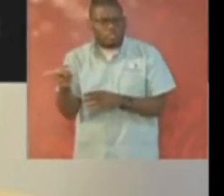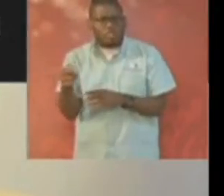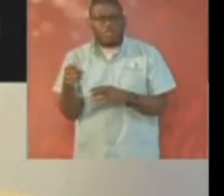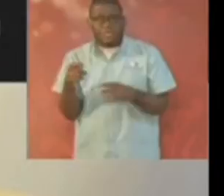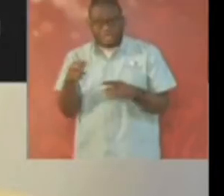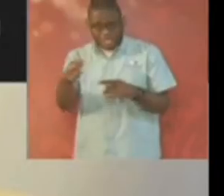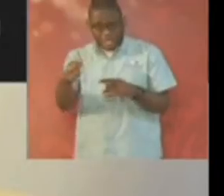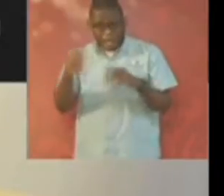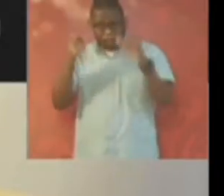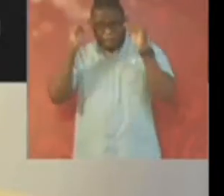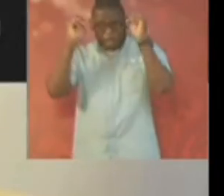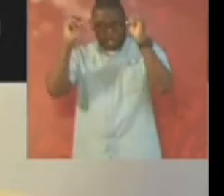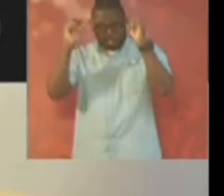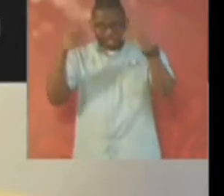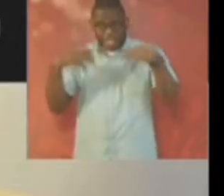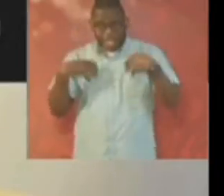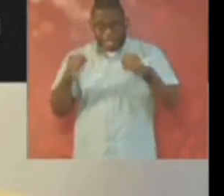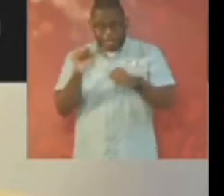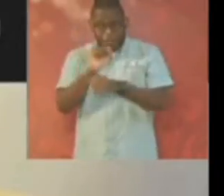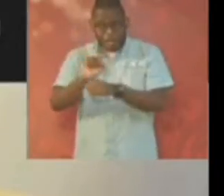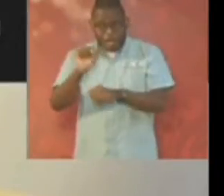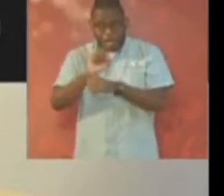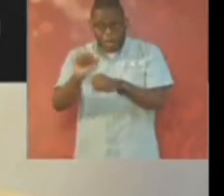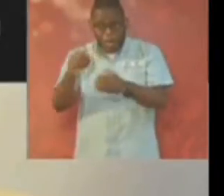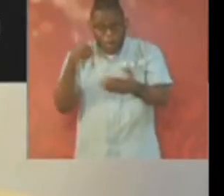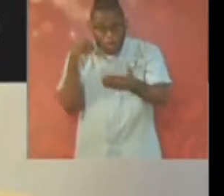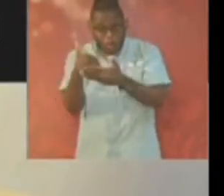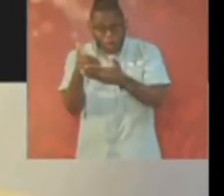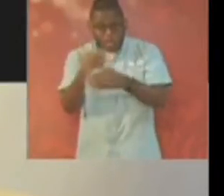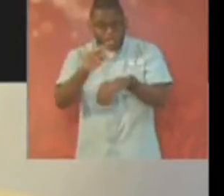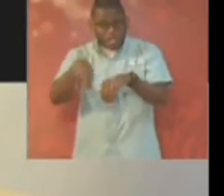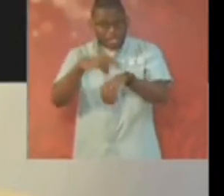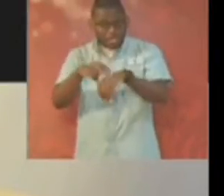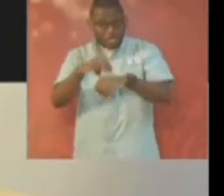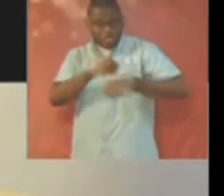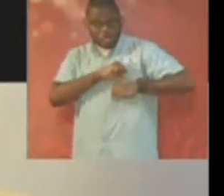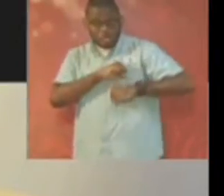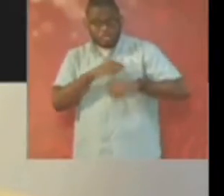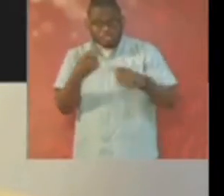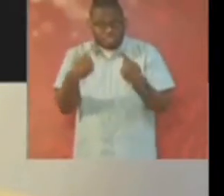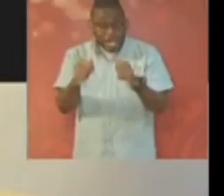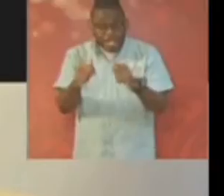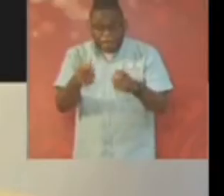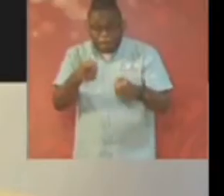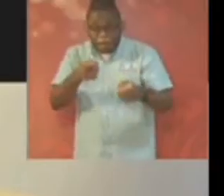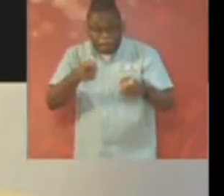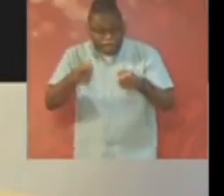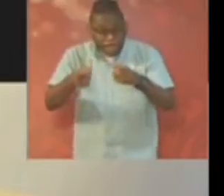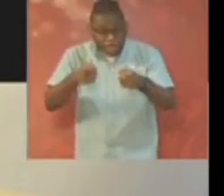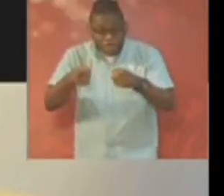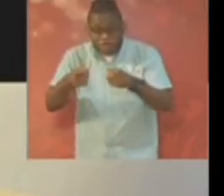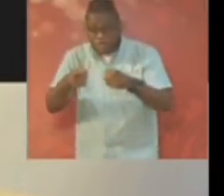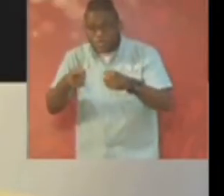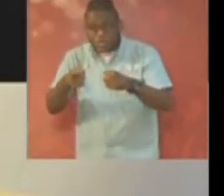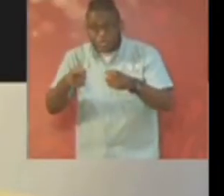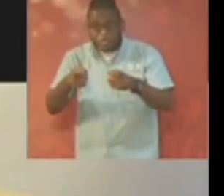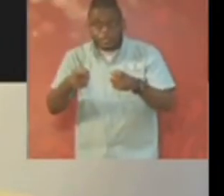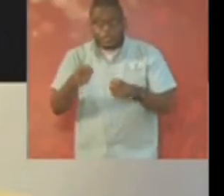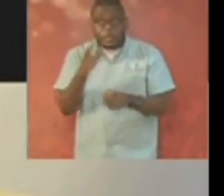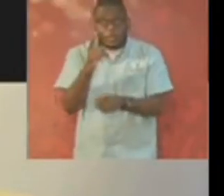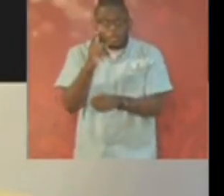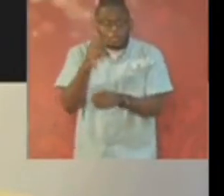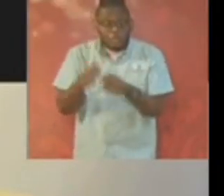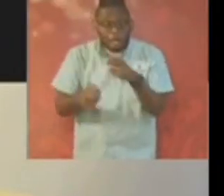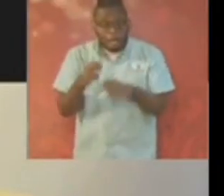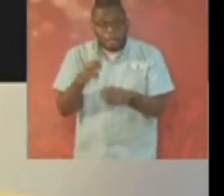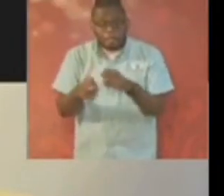the Ministry of National Security and the Prison Service in managing this situation as the experts and the authorities on all things